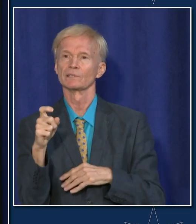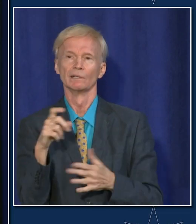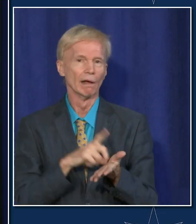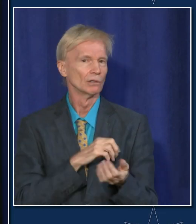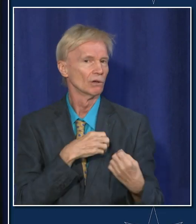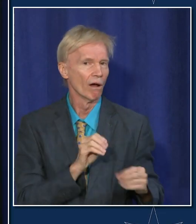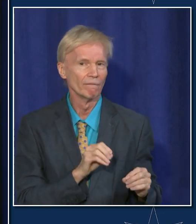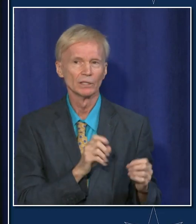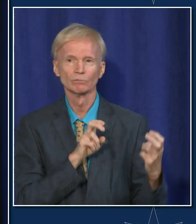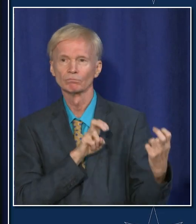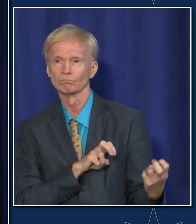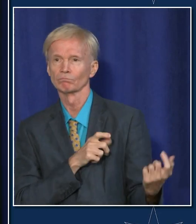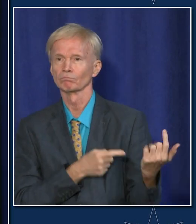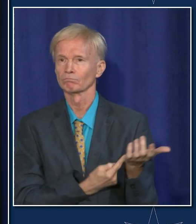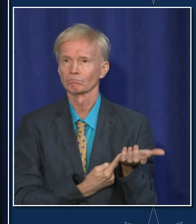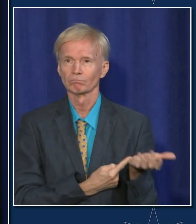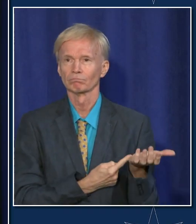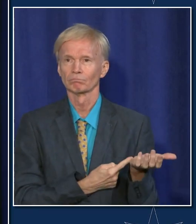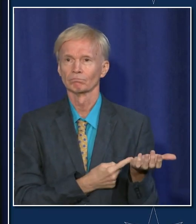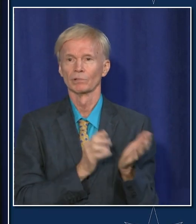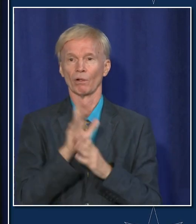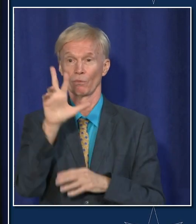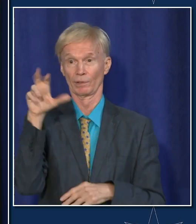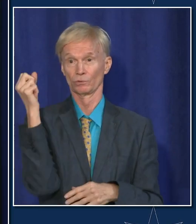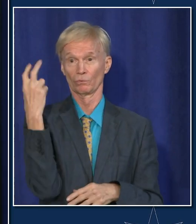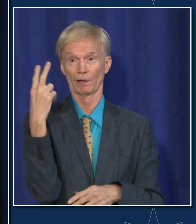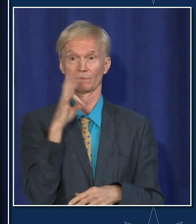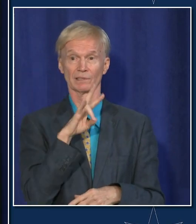have a conversation if you have questions. Call